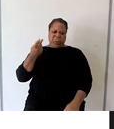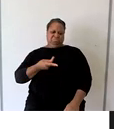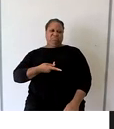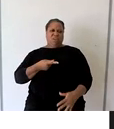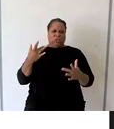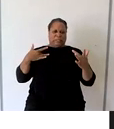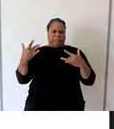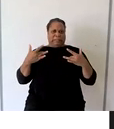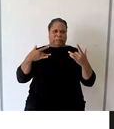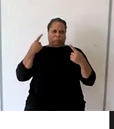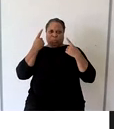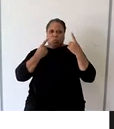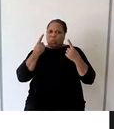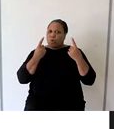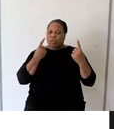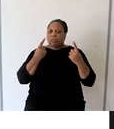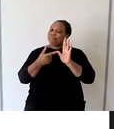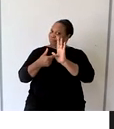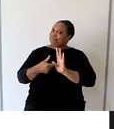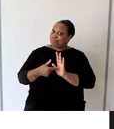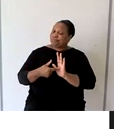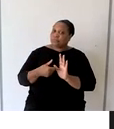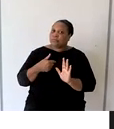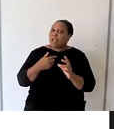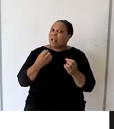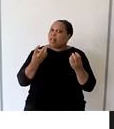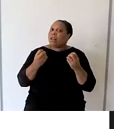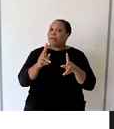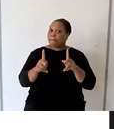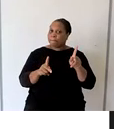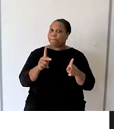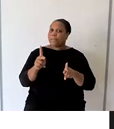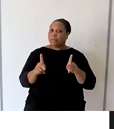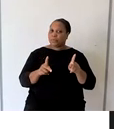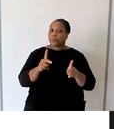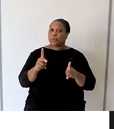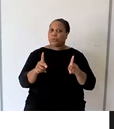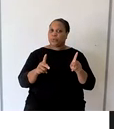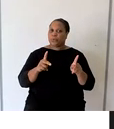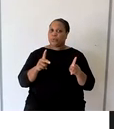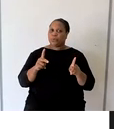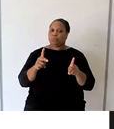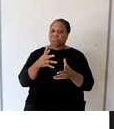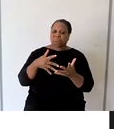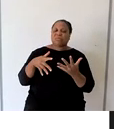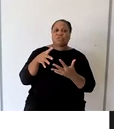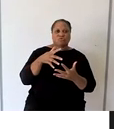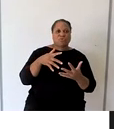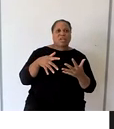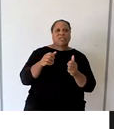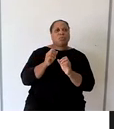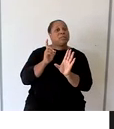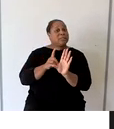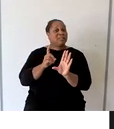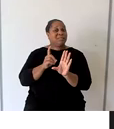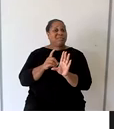worried, just shows to me that a lot of people who are interacting with people with disabilities are